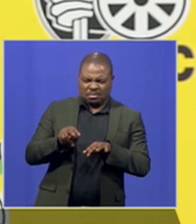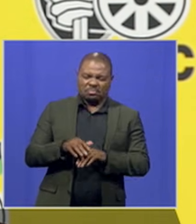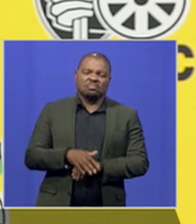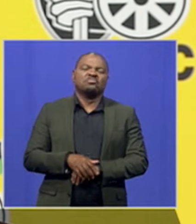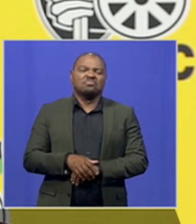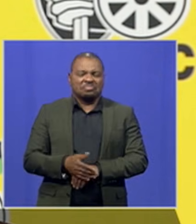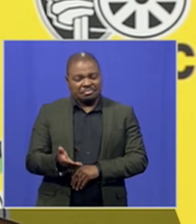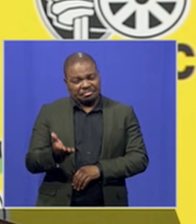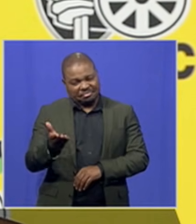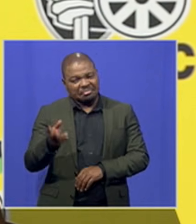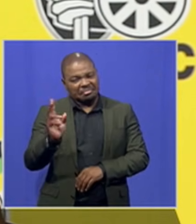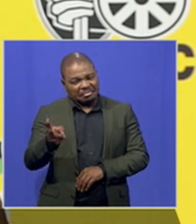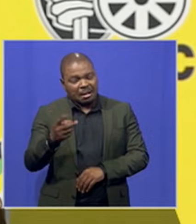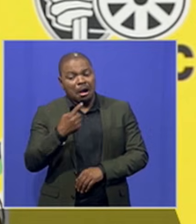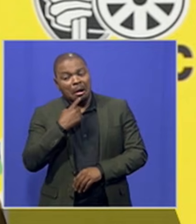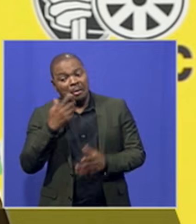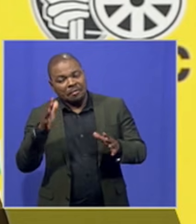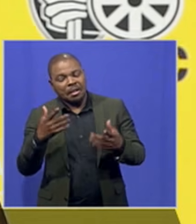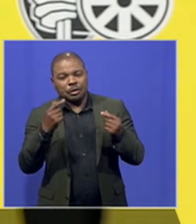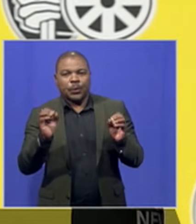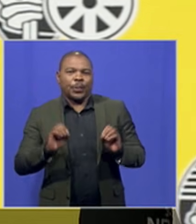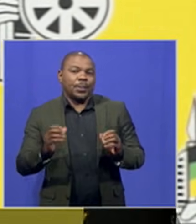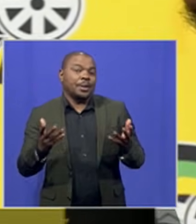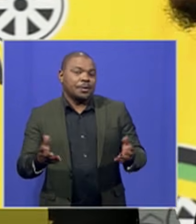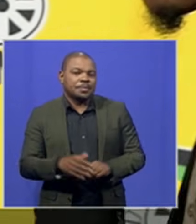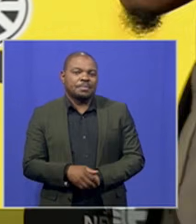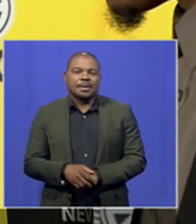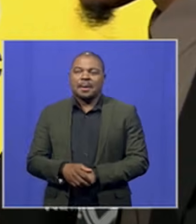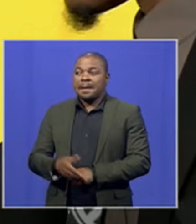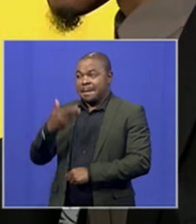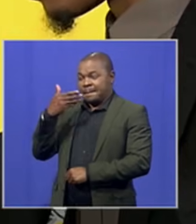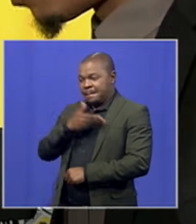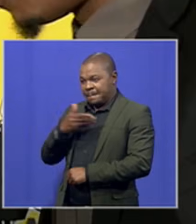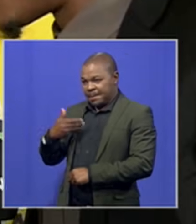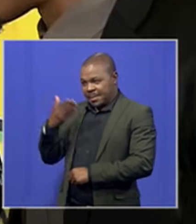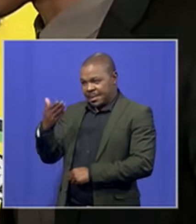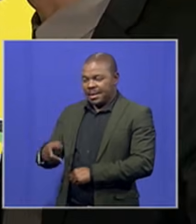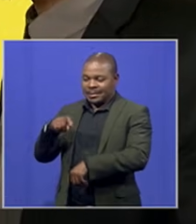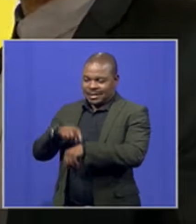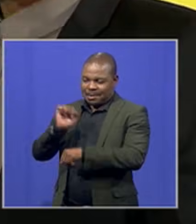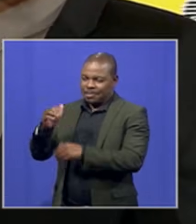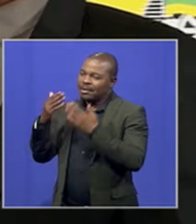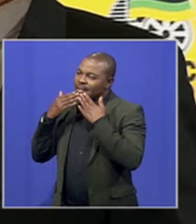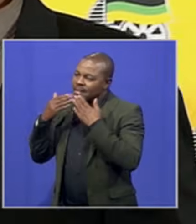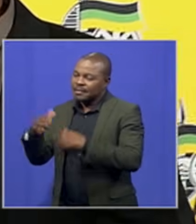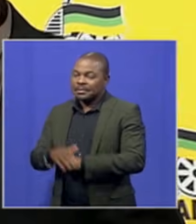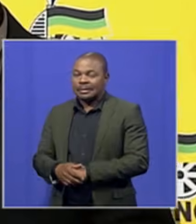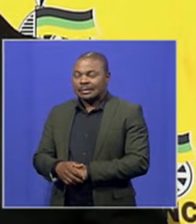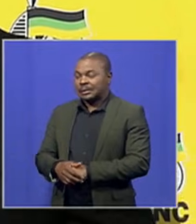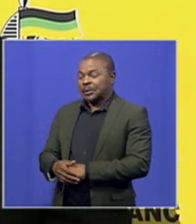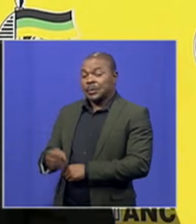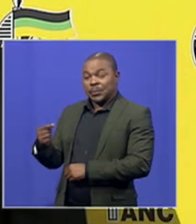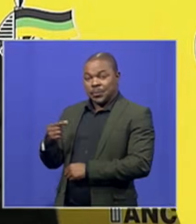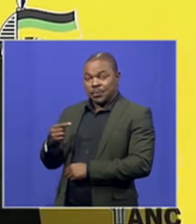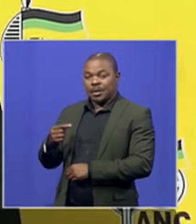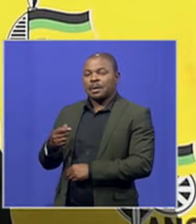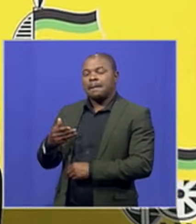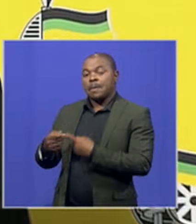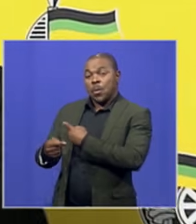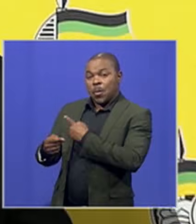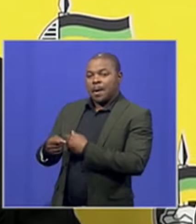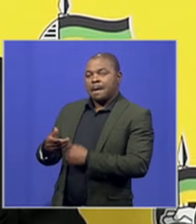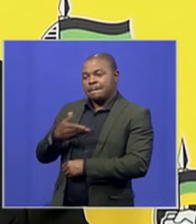ke ba buile empa ha ba phethe mme Sophie re lebe nako ya ha o re fileng yona e ne le mme Sophie Mokoena